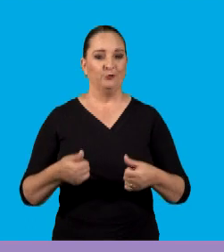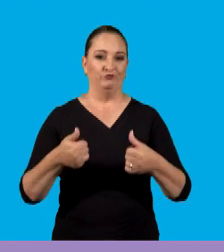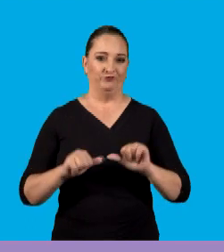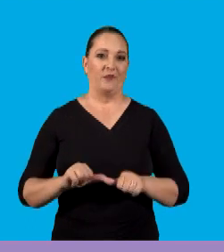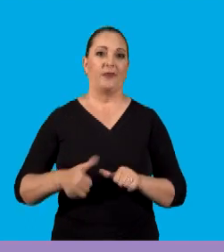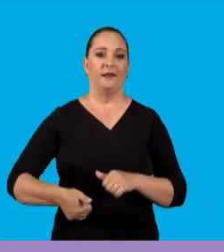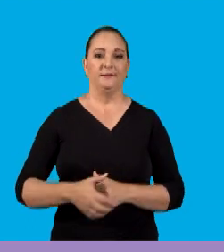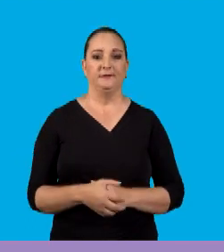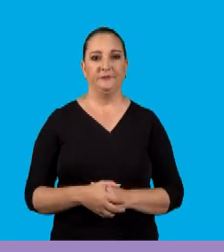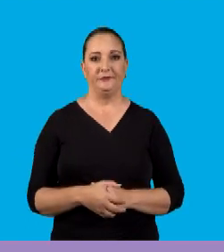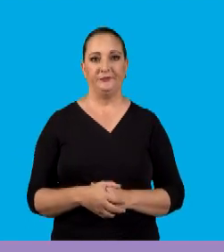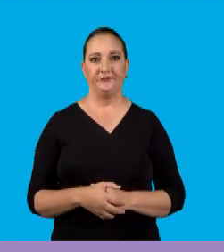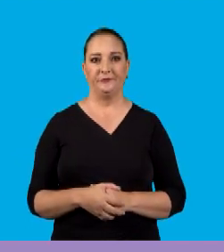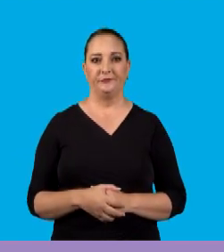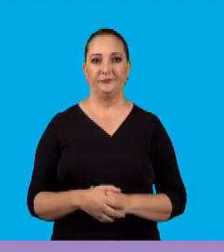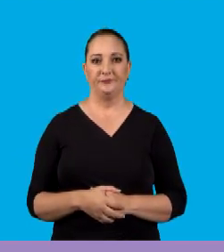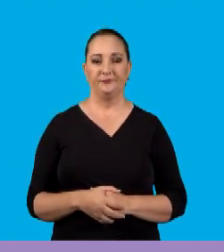Okay, let's move on to the next one.